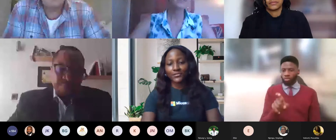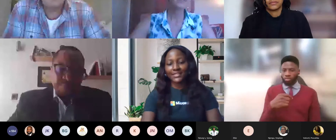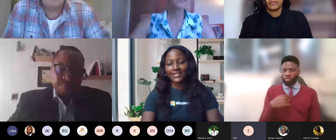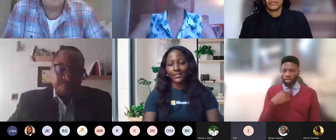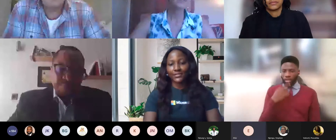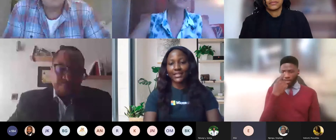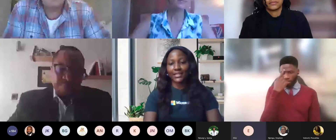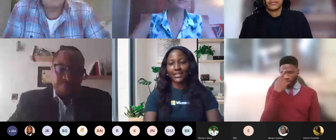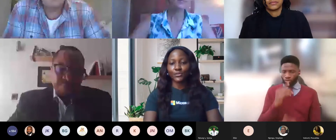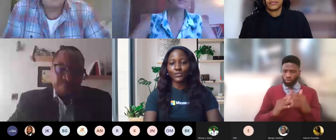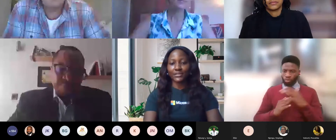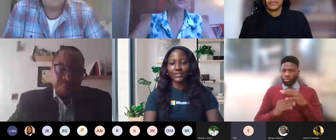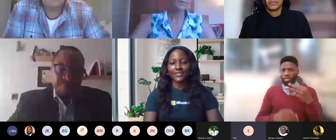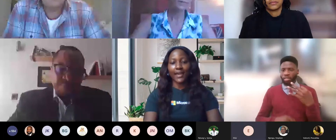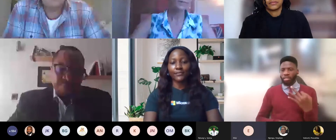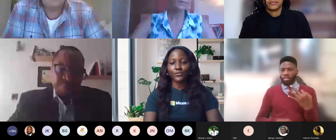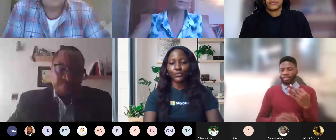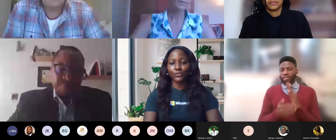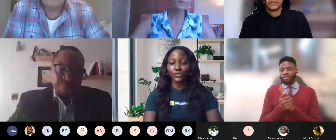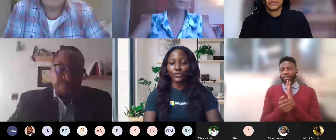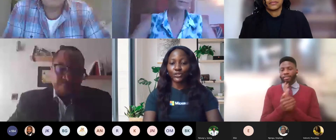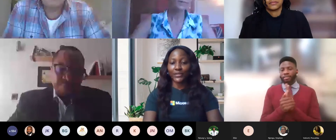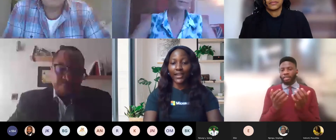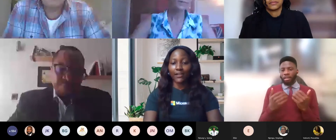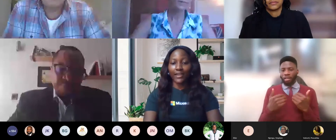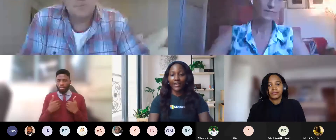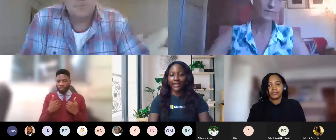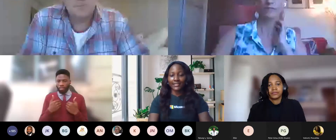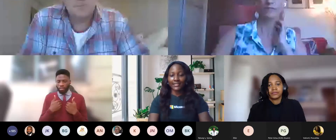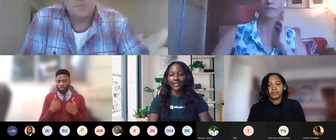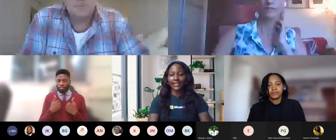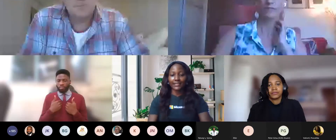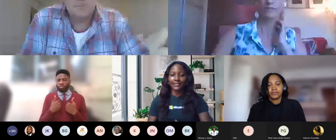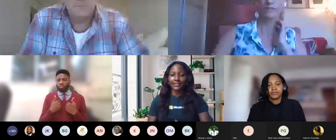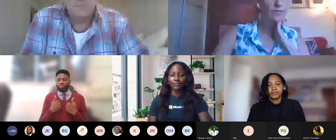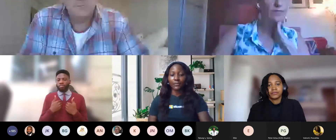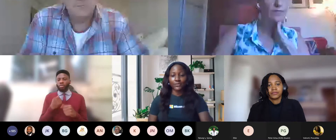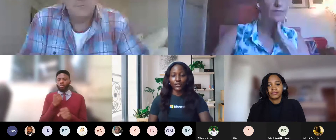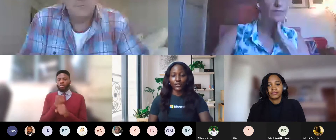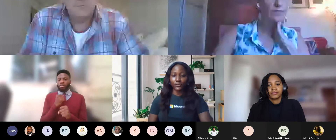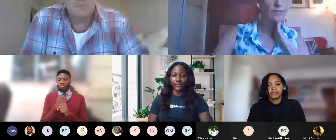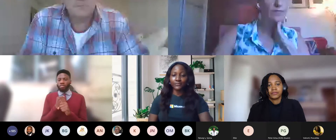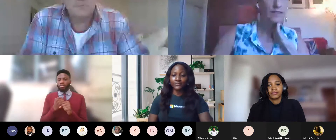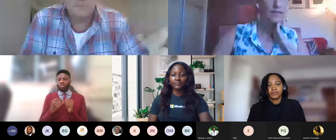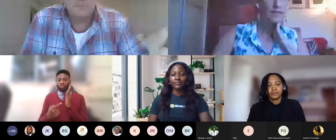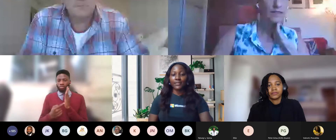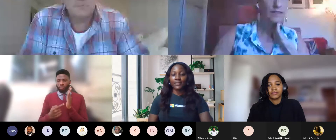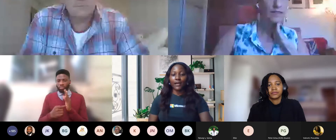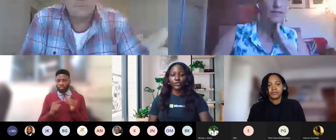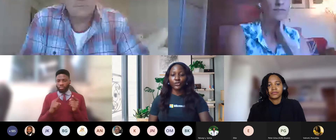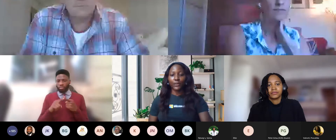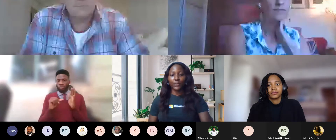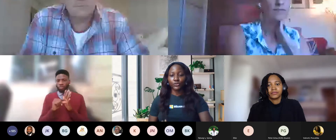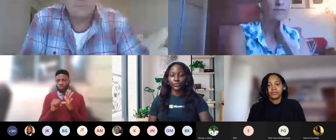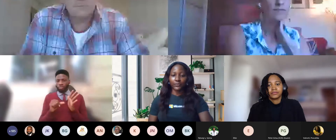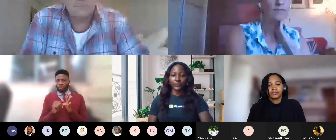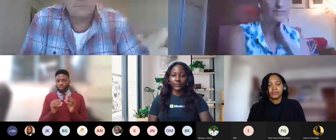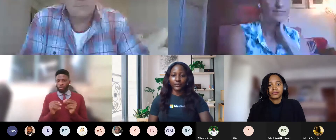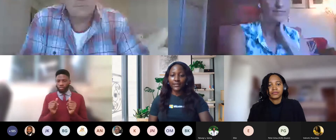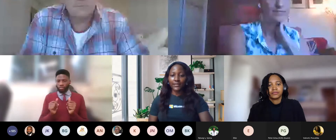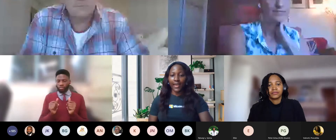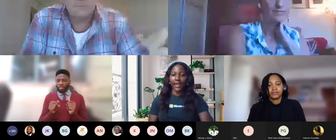It's not only important for you that are watching and listening, but also it's really important for our industry as well, that we get a diverse set of